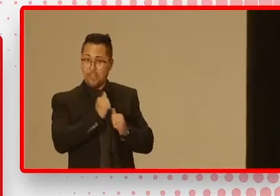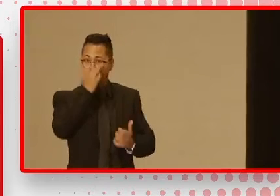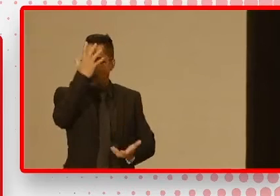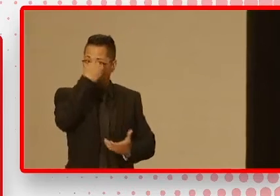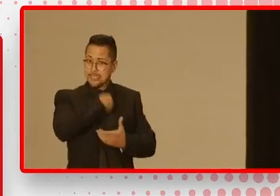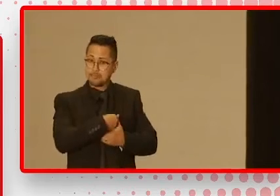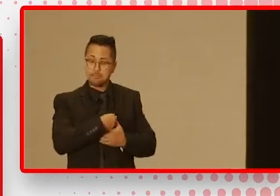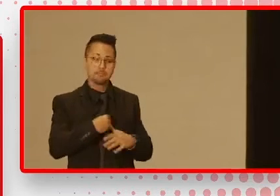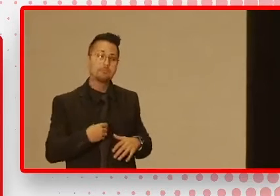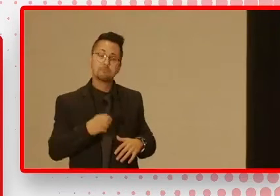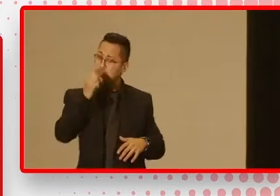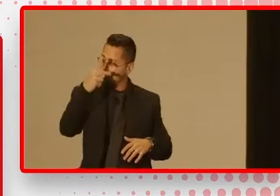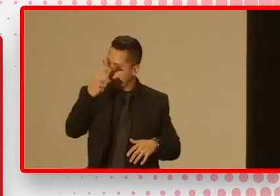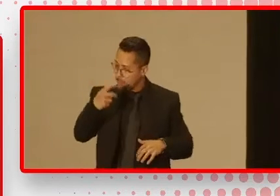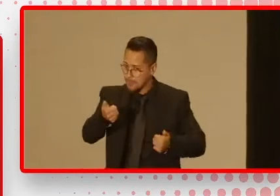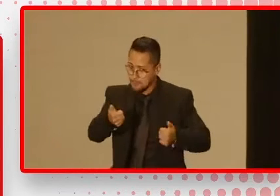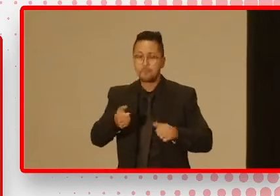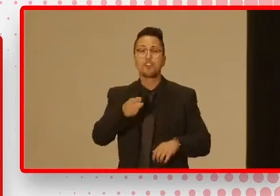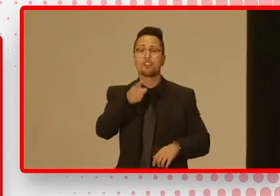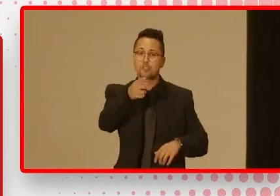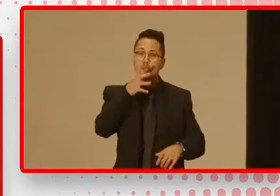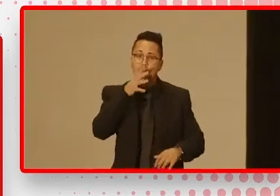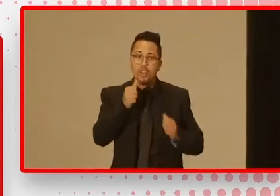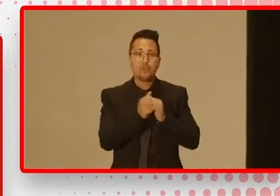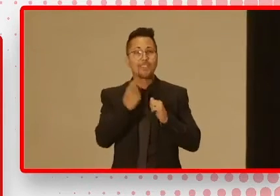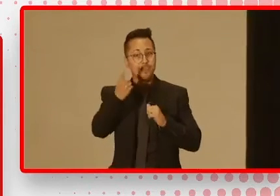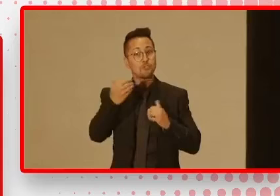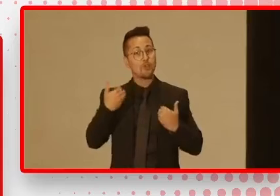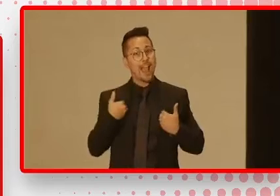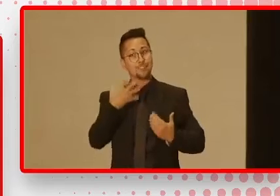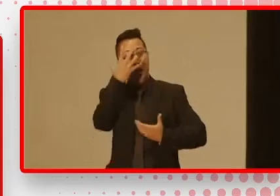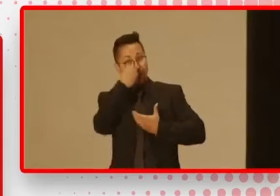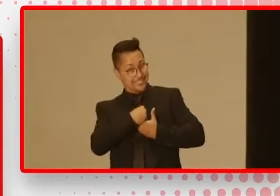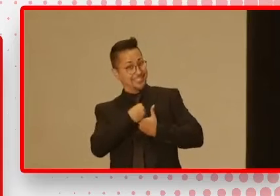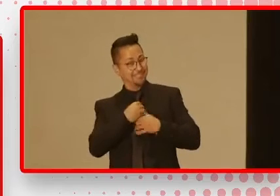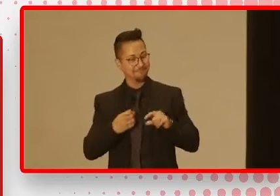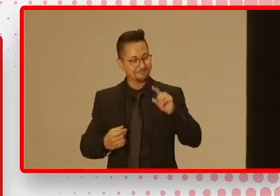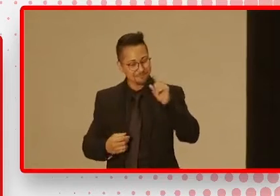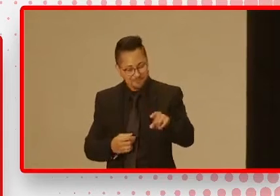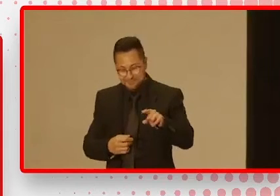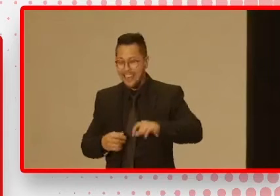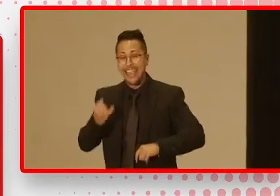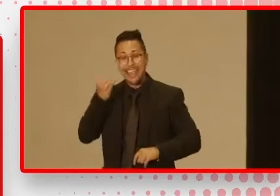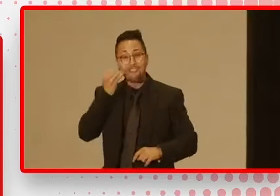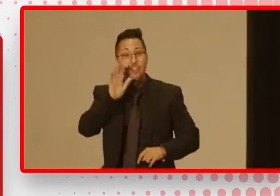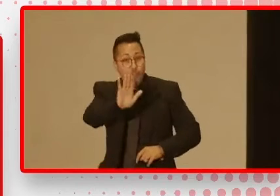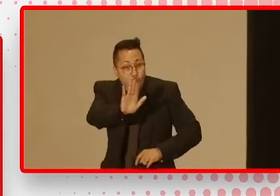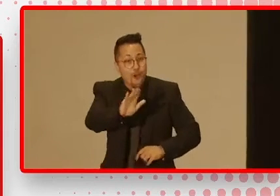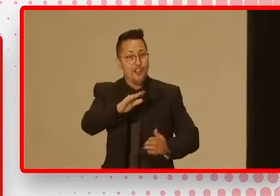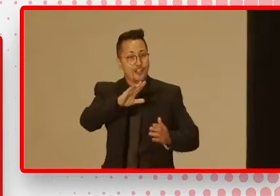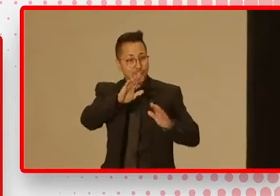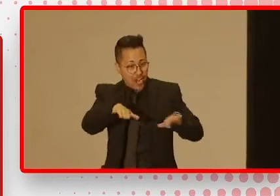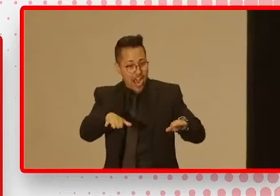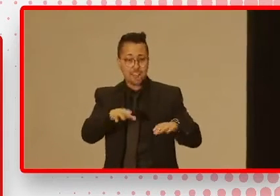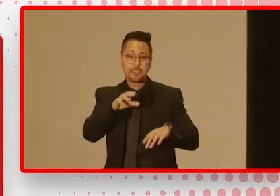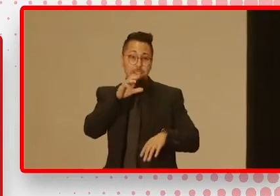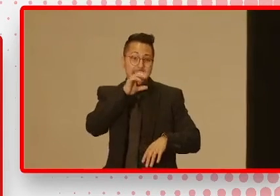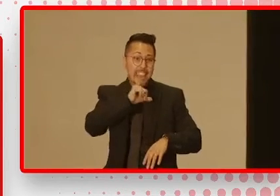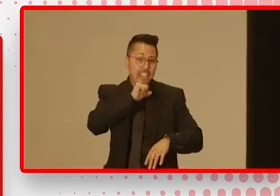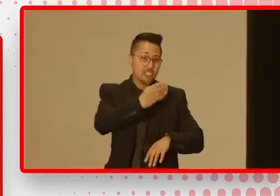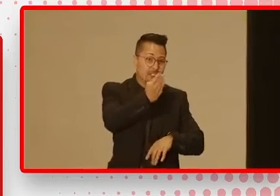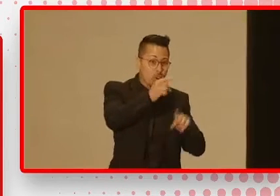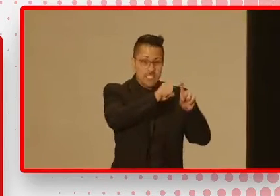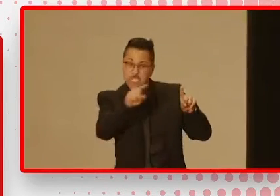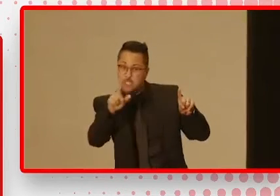A mother of someone with autism. So you're a mother of someone with autism. If your child was between the age of 14 and 21,